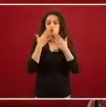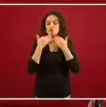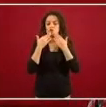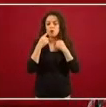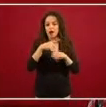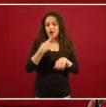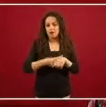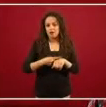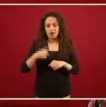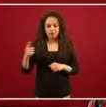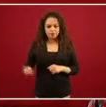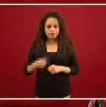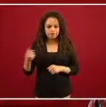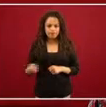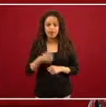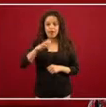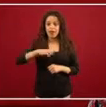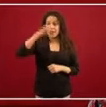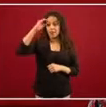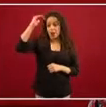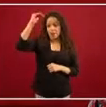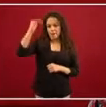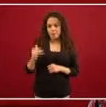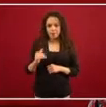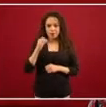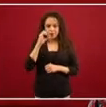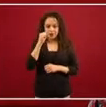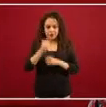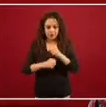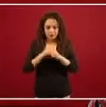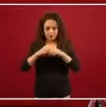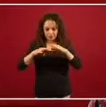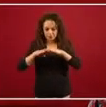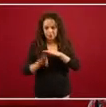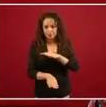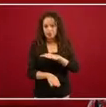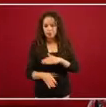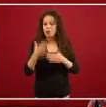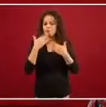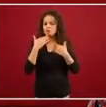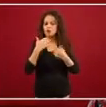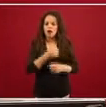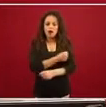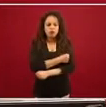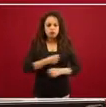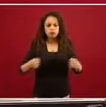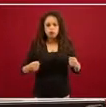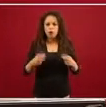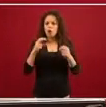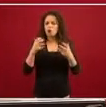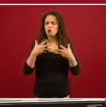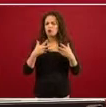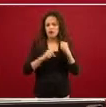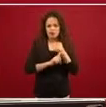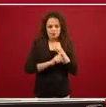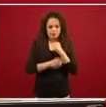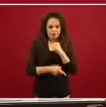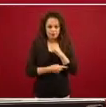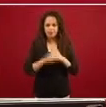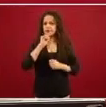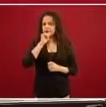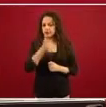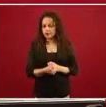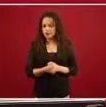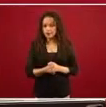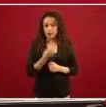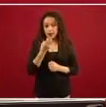is infected is less than 60 years old, is not obese, is not a pregnant woman, and does